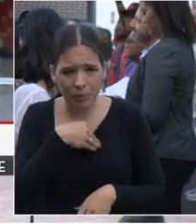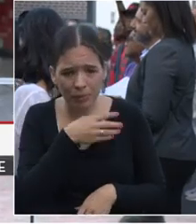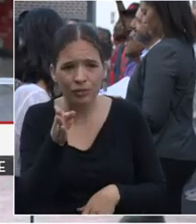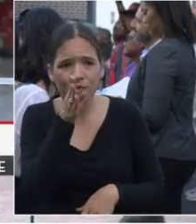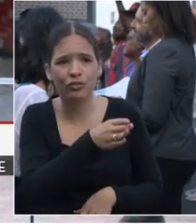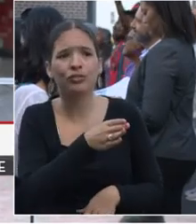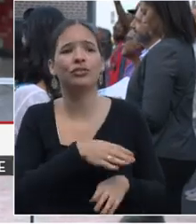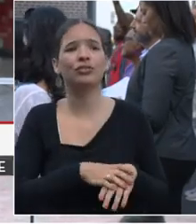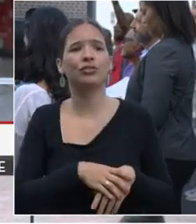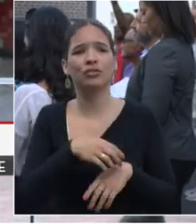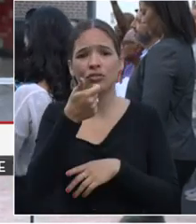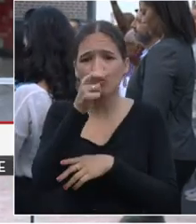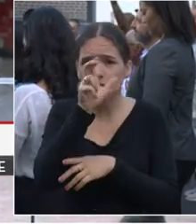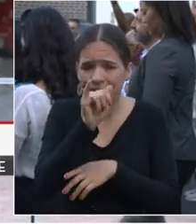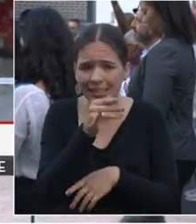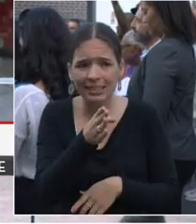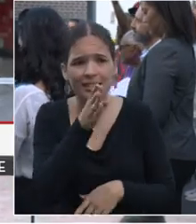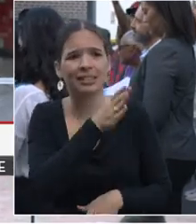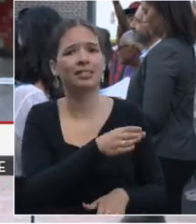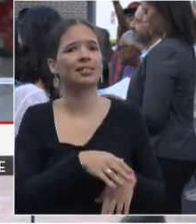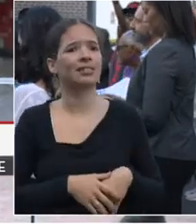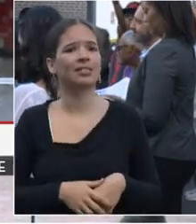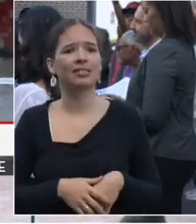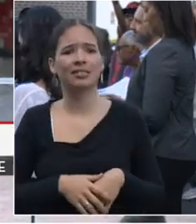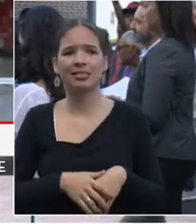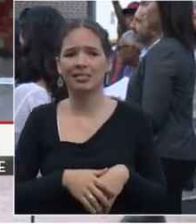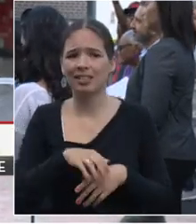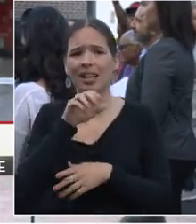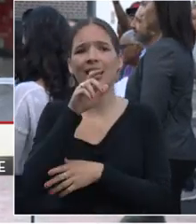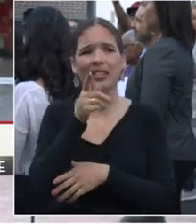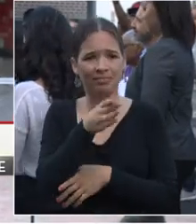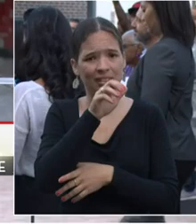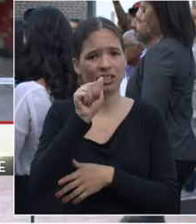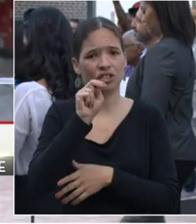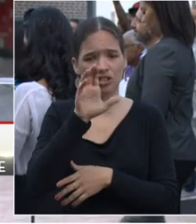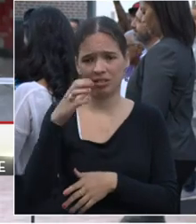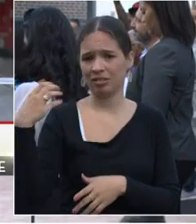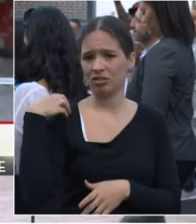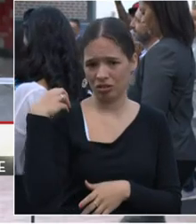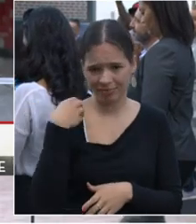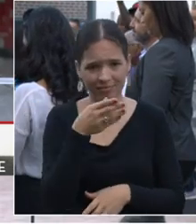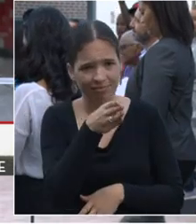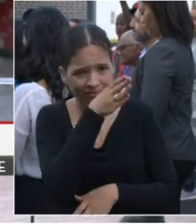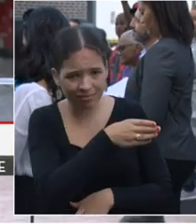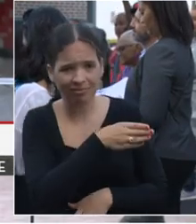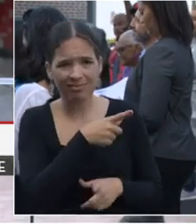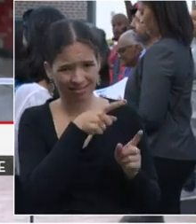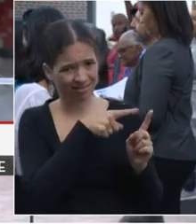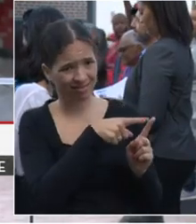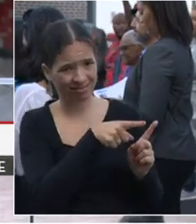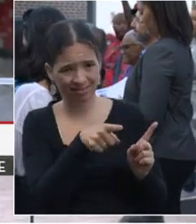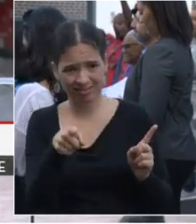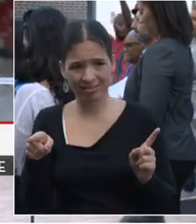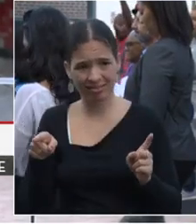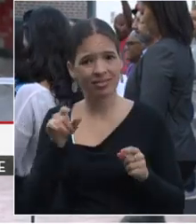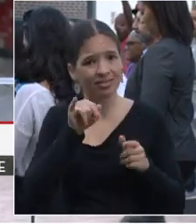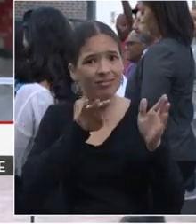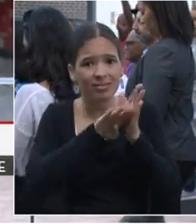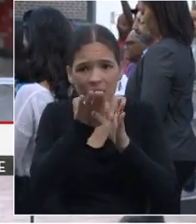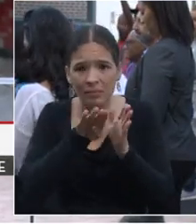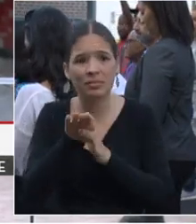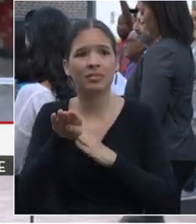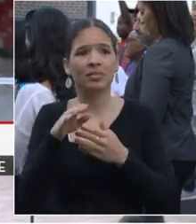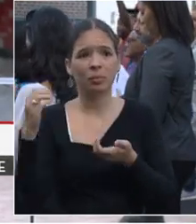Gray, ANC Chair Brown, and to the STC Development Partner Carrie Thornhill. Thank